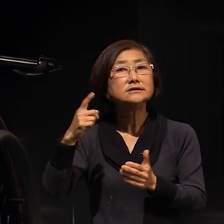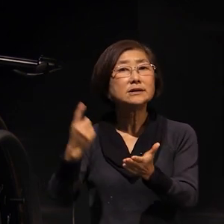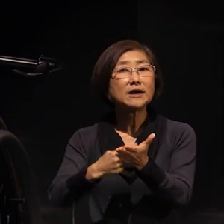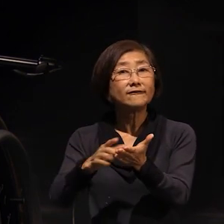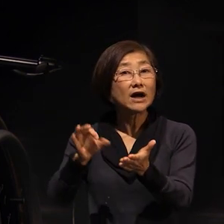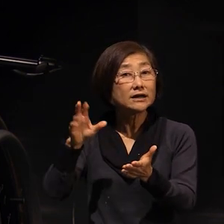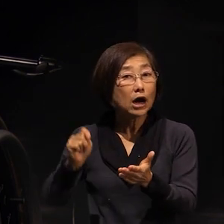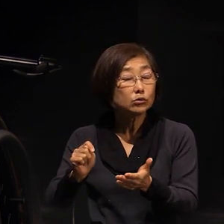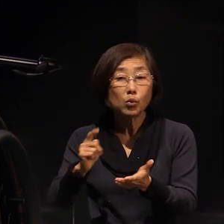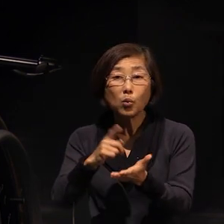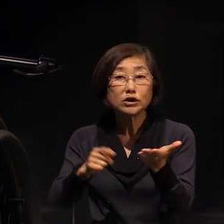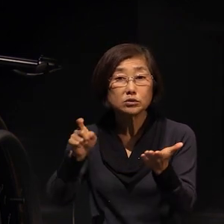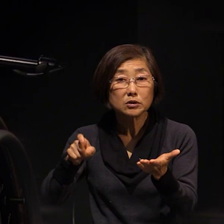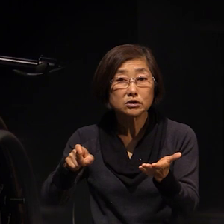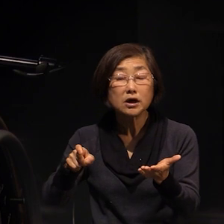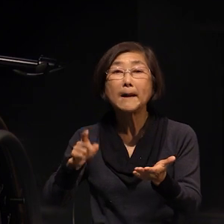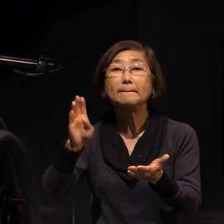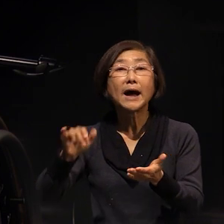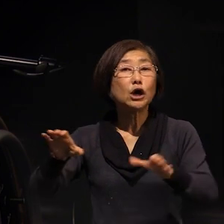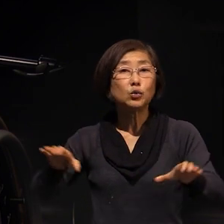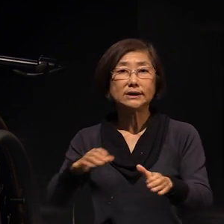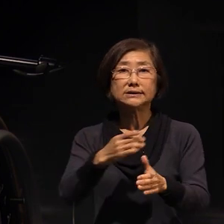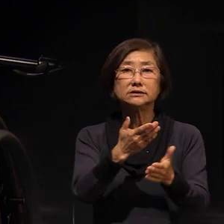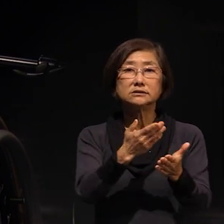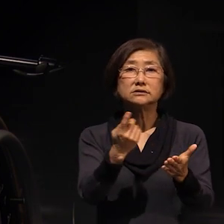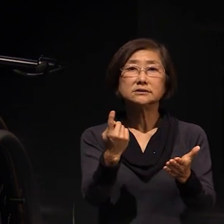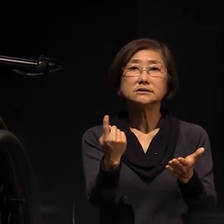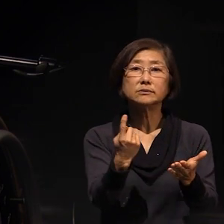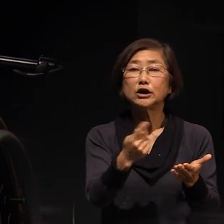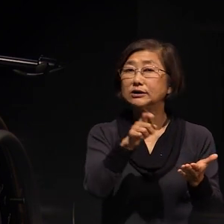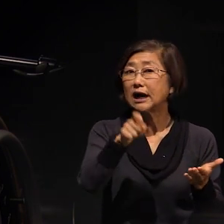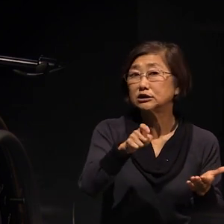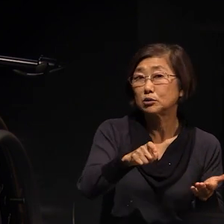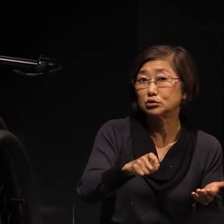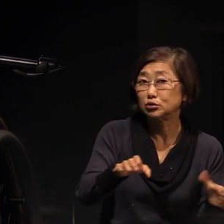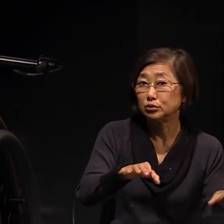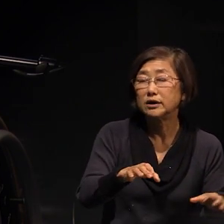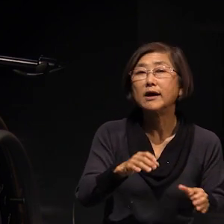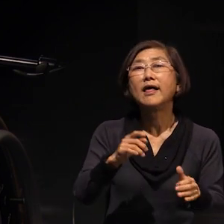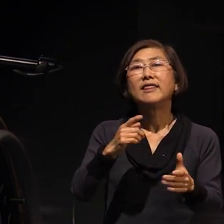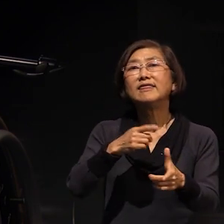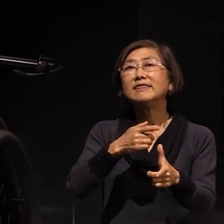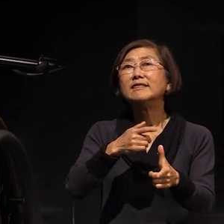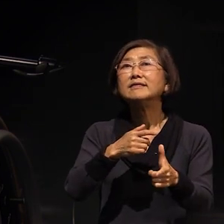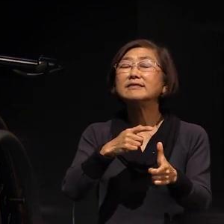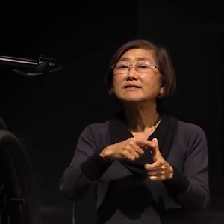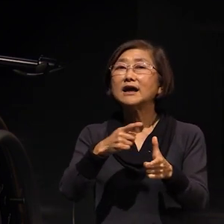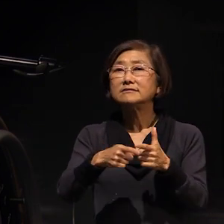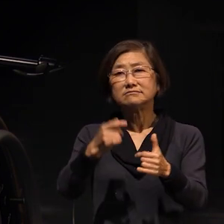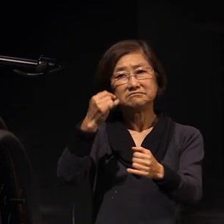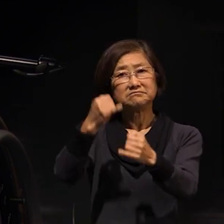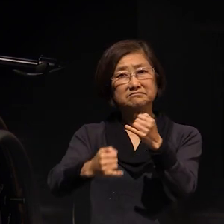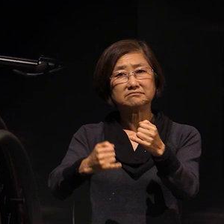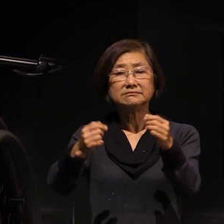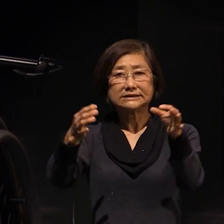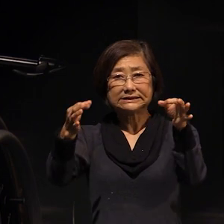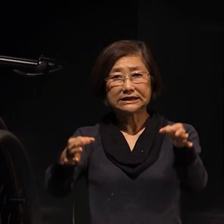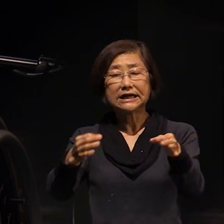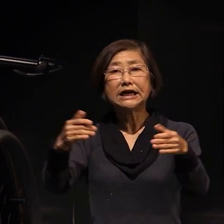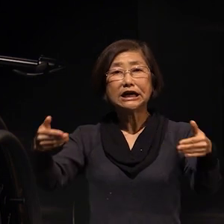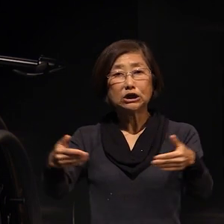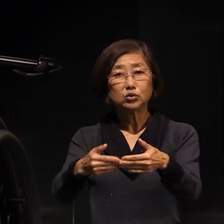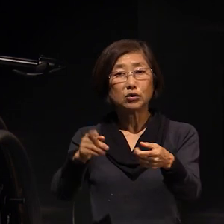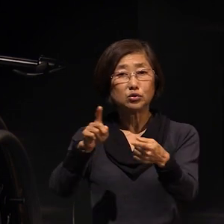said, "Sometimes you find out what you're supposed to be doing by doing the things you're not supposed to do." The thing